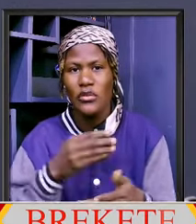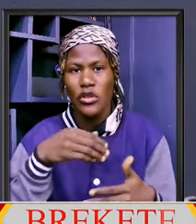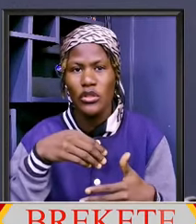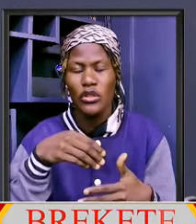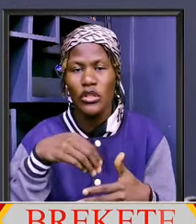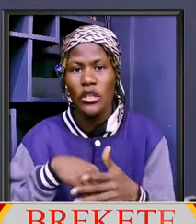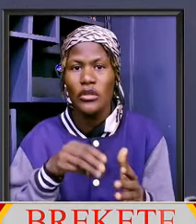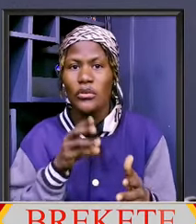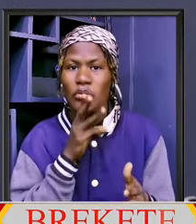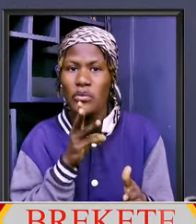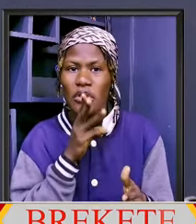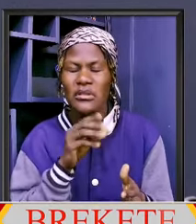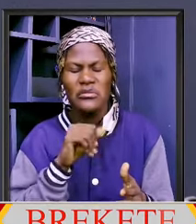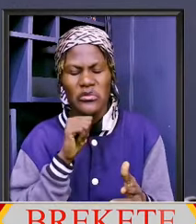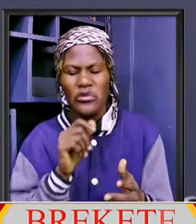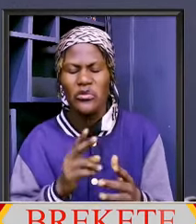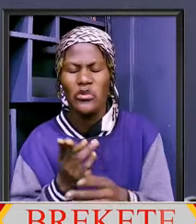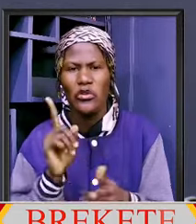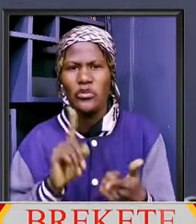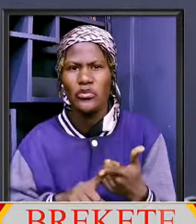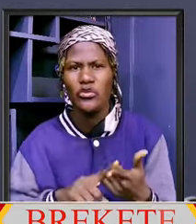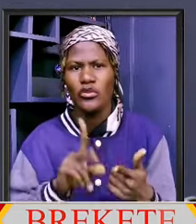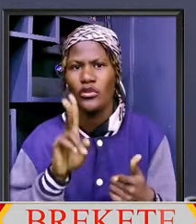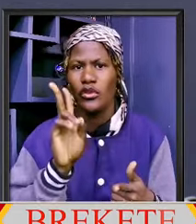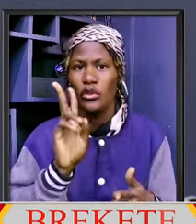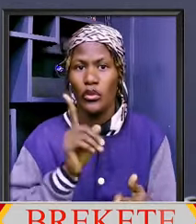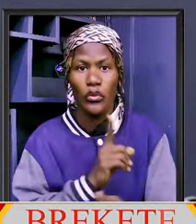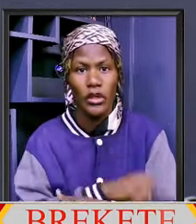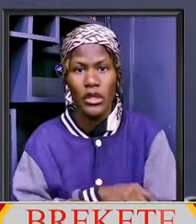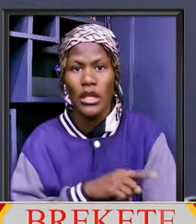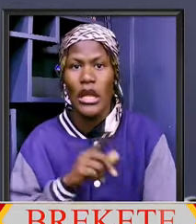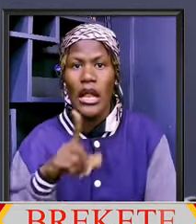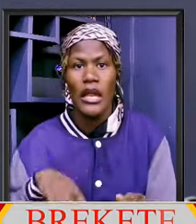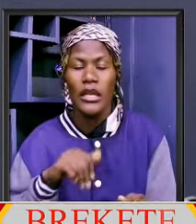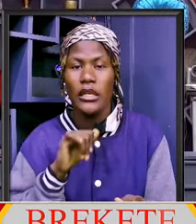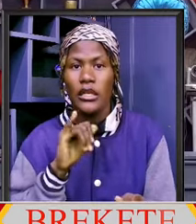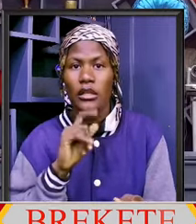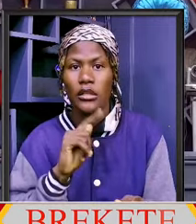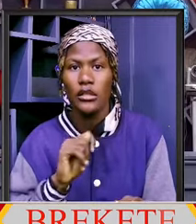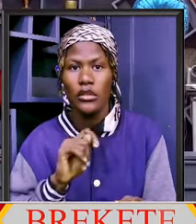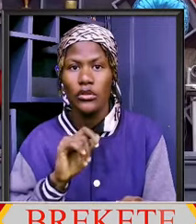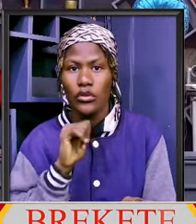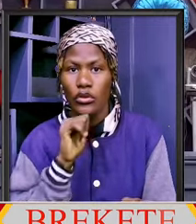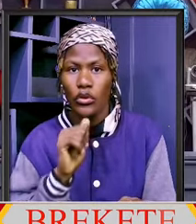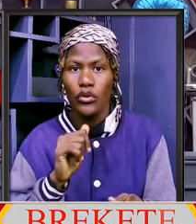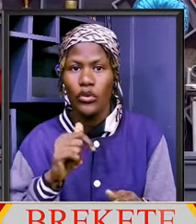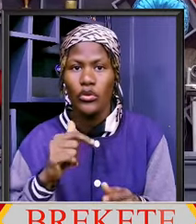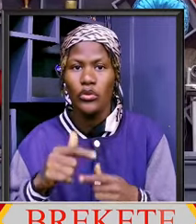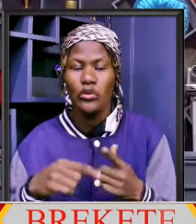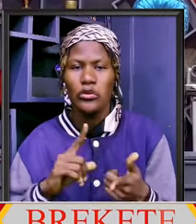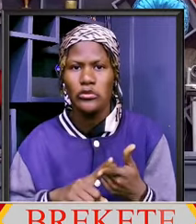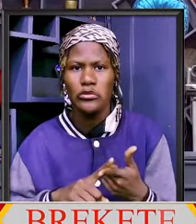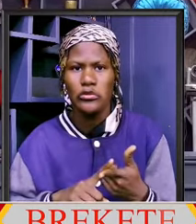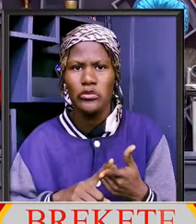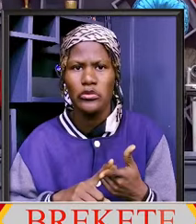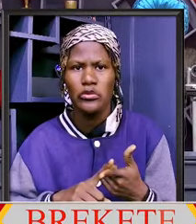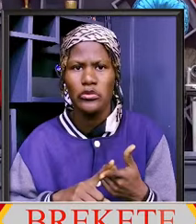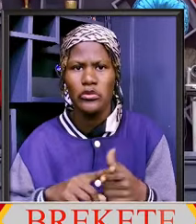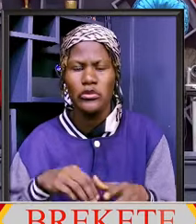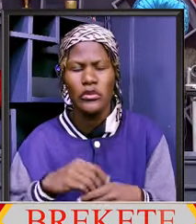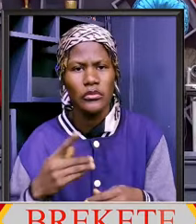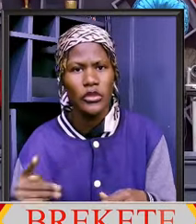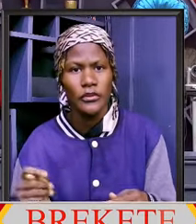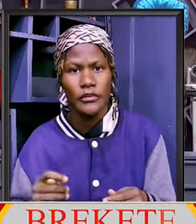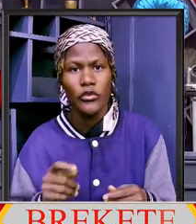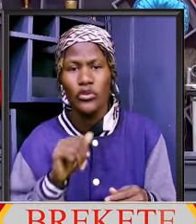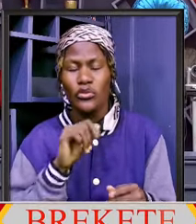After you done, they use them. If make you no come turn another thing. No put them for fridge.